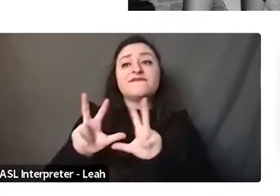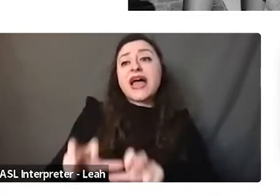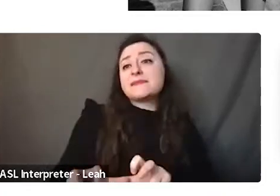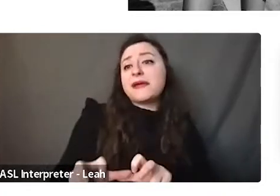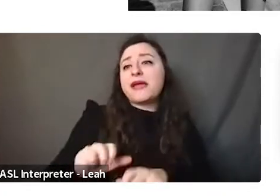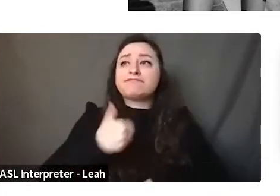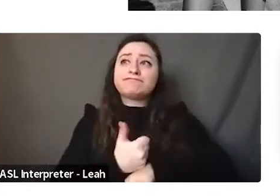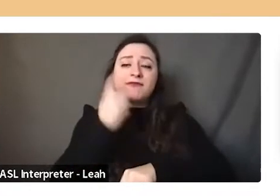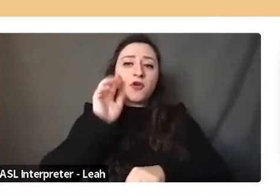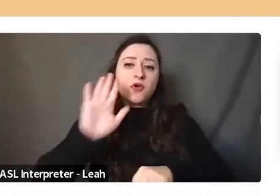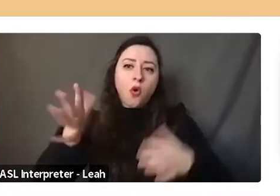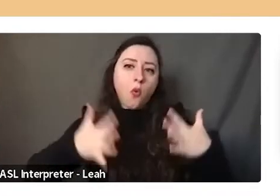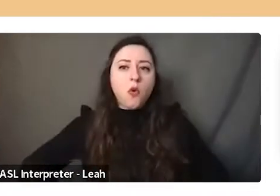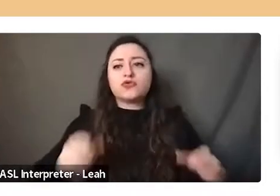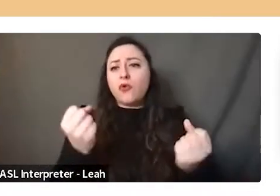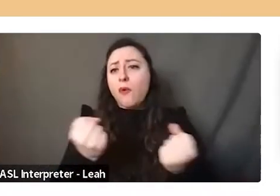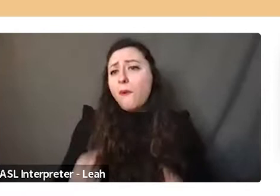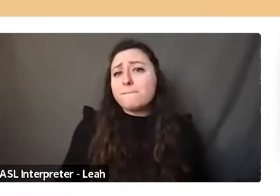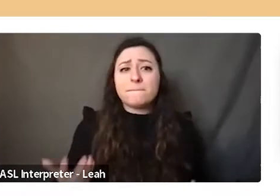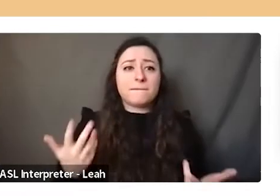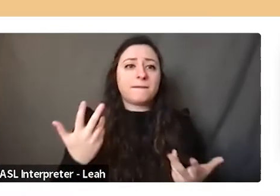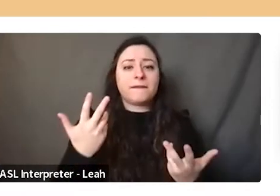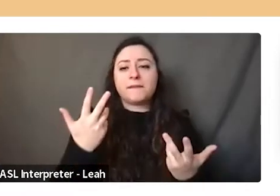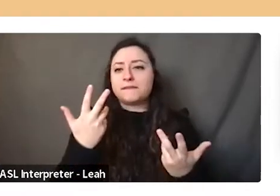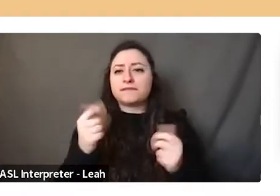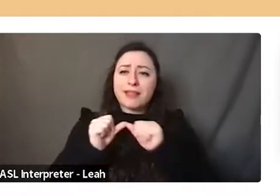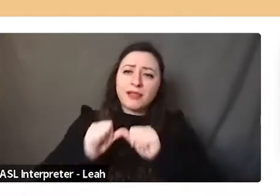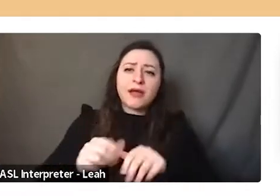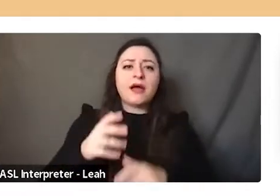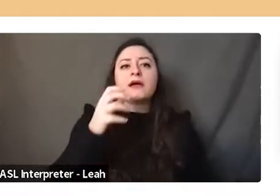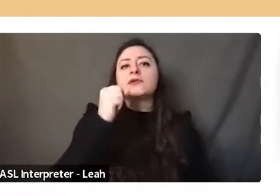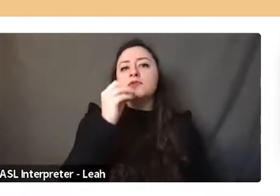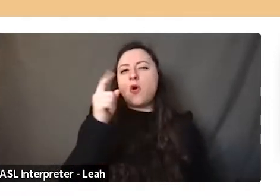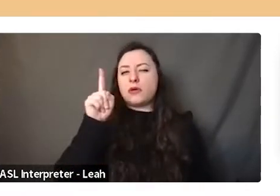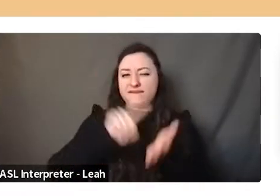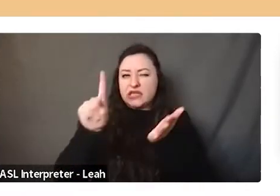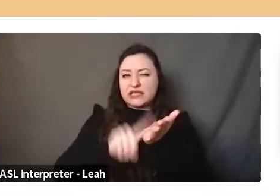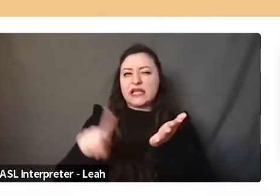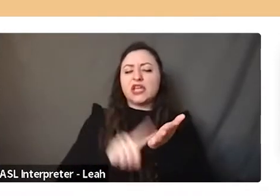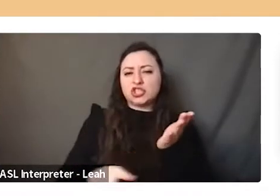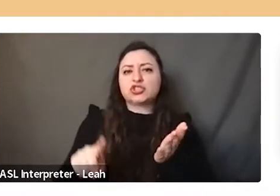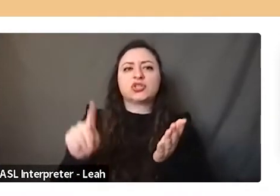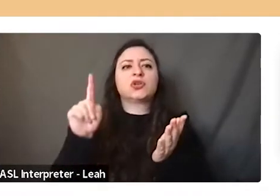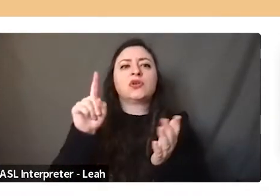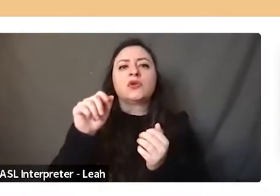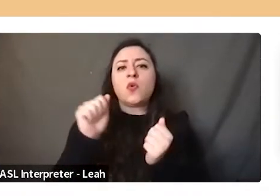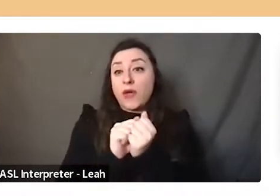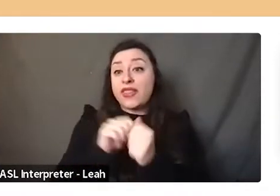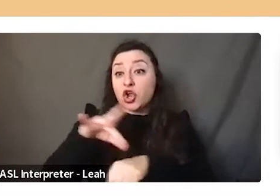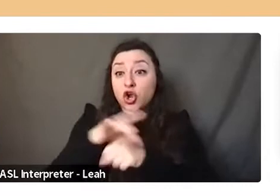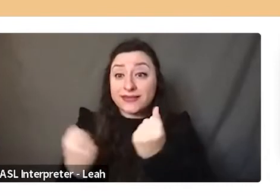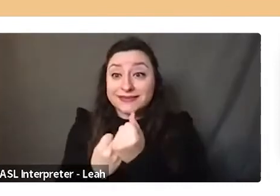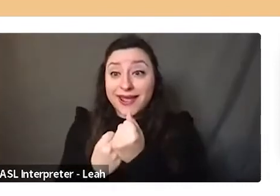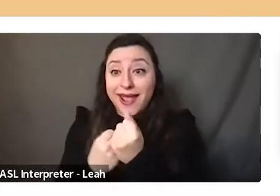your wardrobe. And so, again, just going back to the investigation with Stand, when we first had